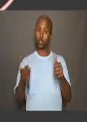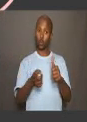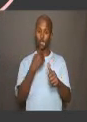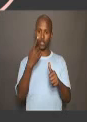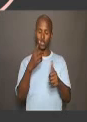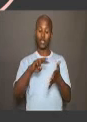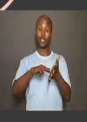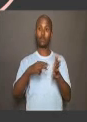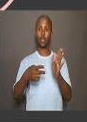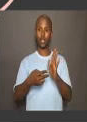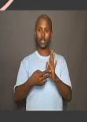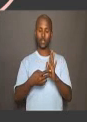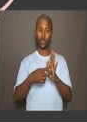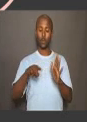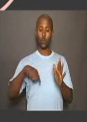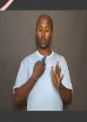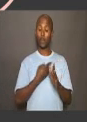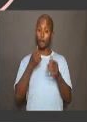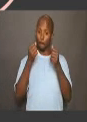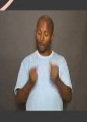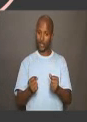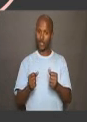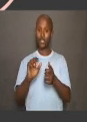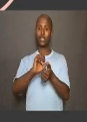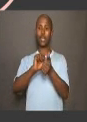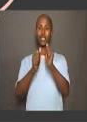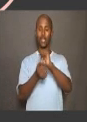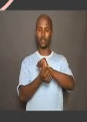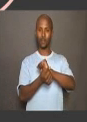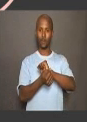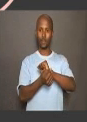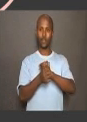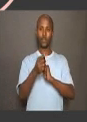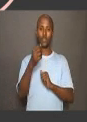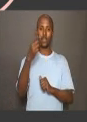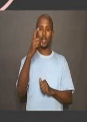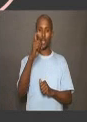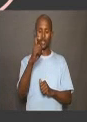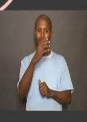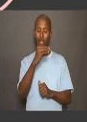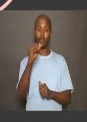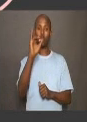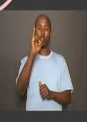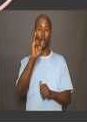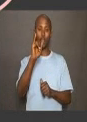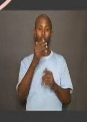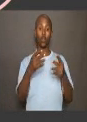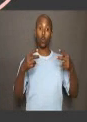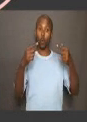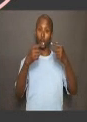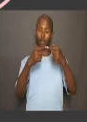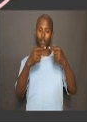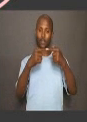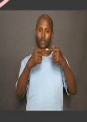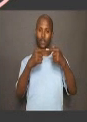This means that we must translate the original x and y coordinates by